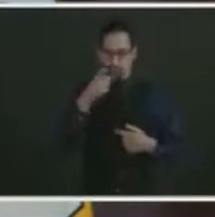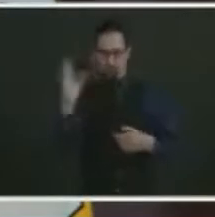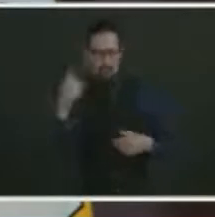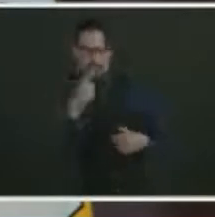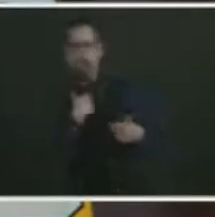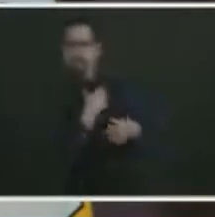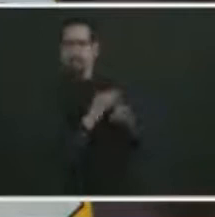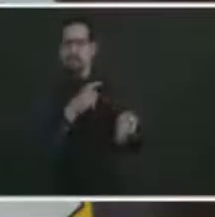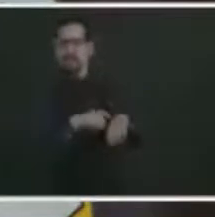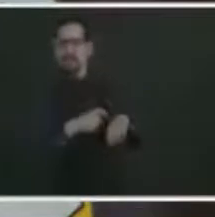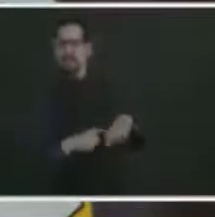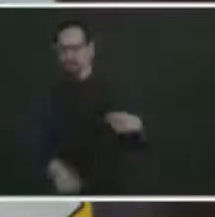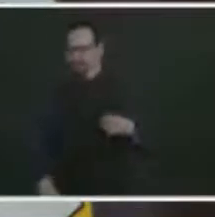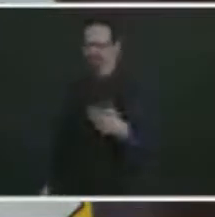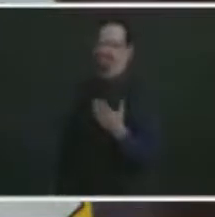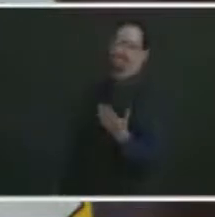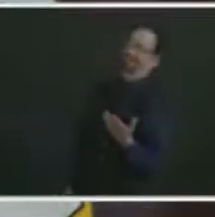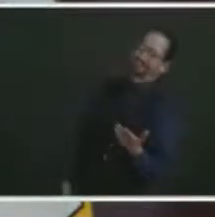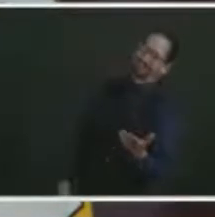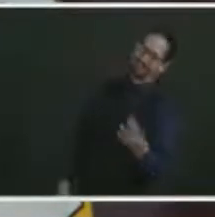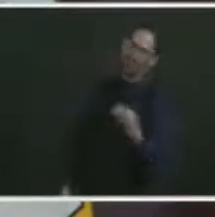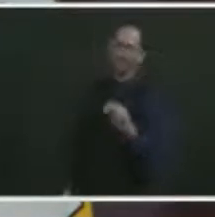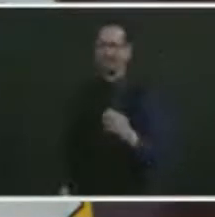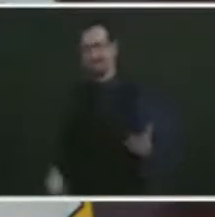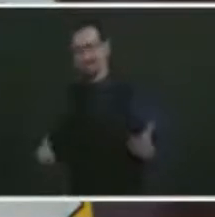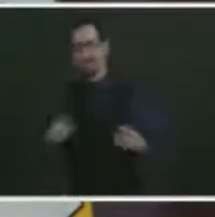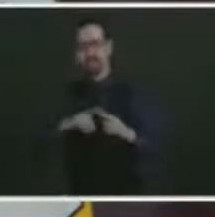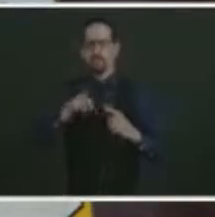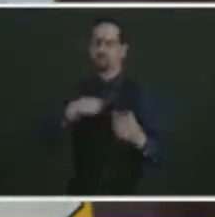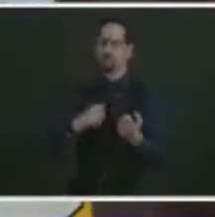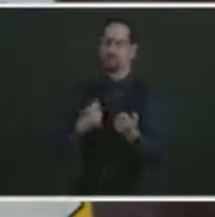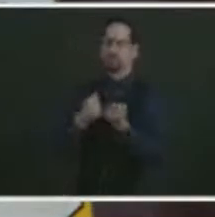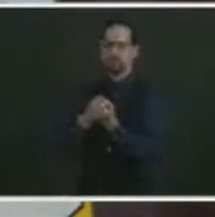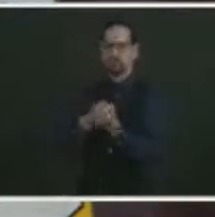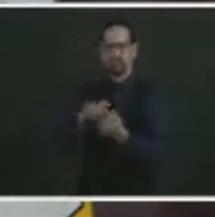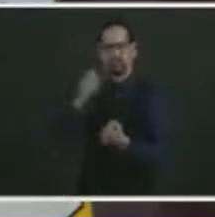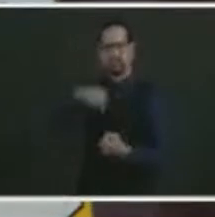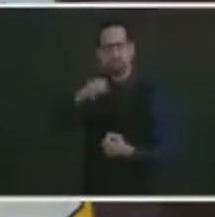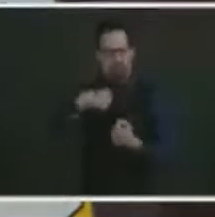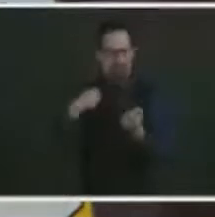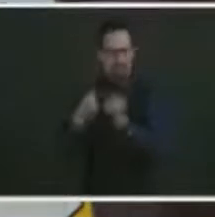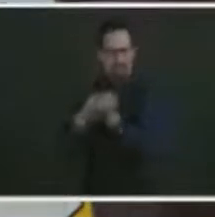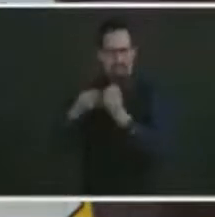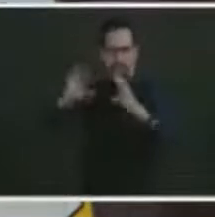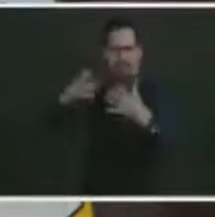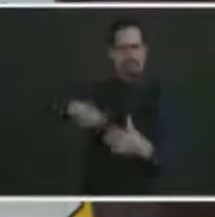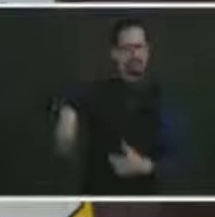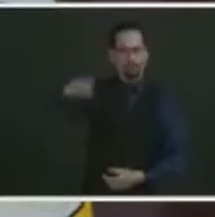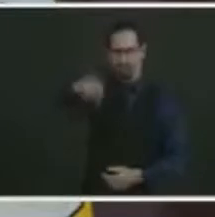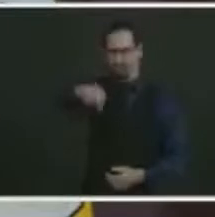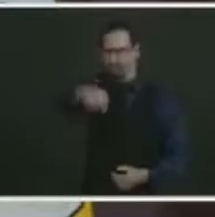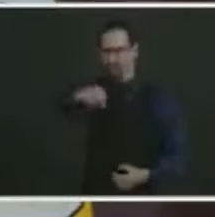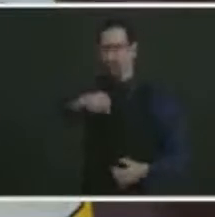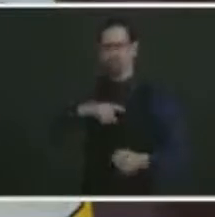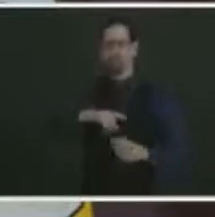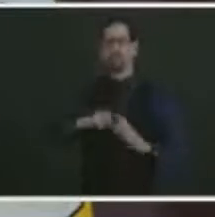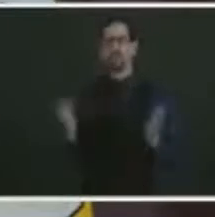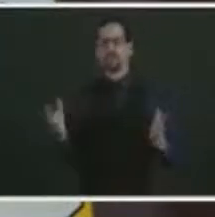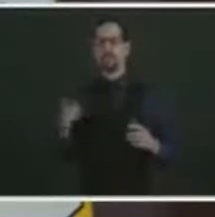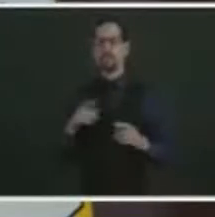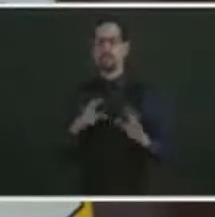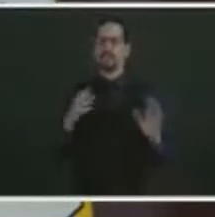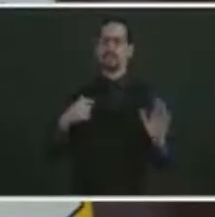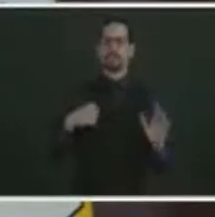but I support the cause completely. We are up here saying no groups larger than 15.